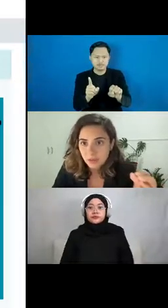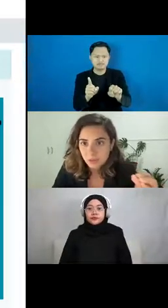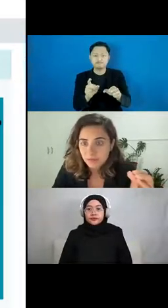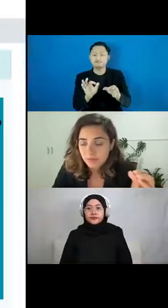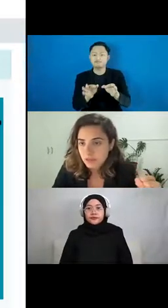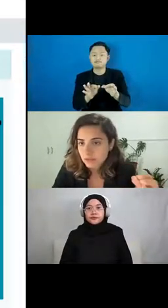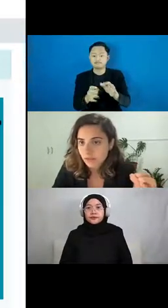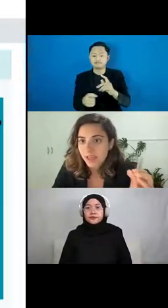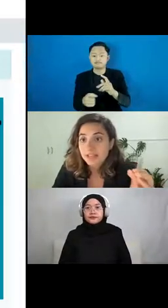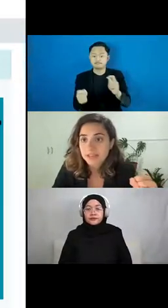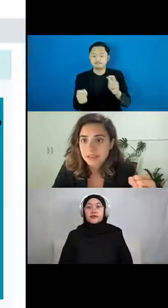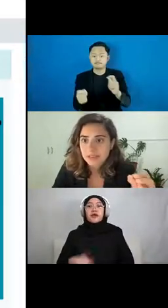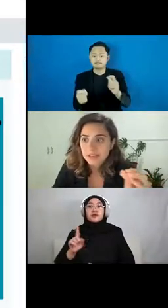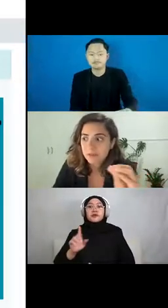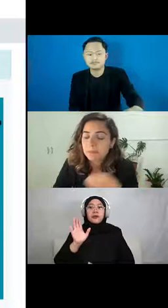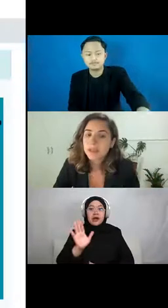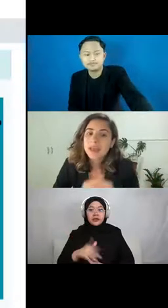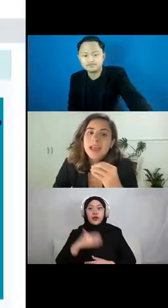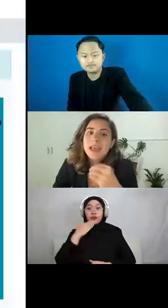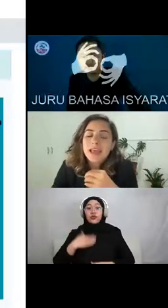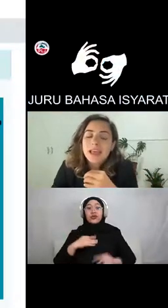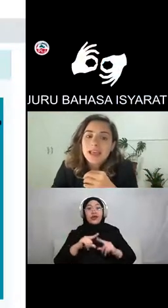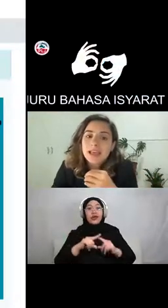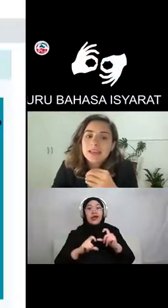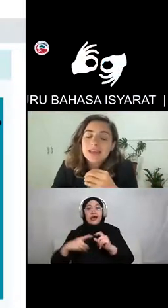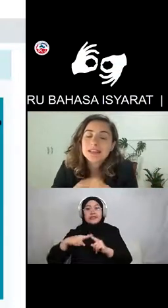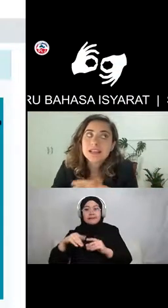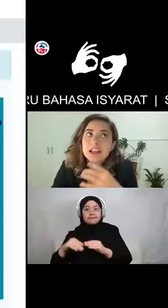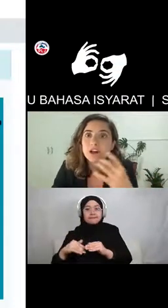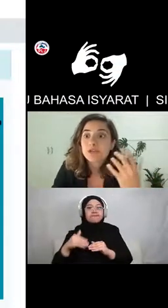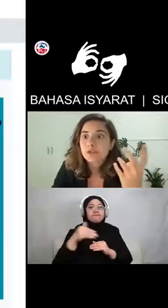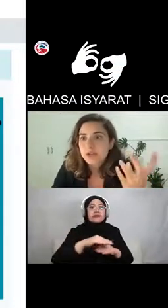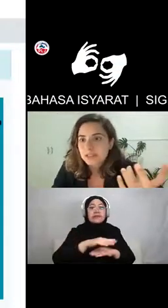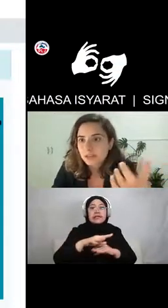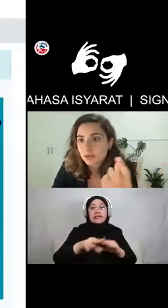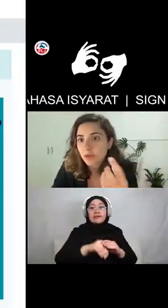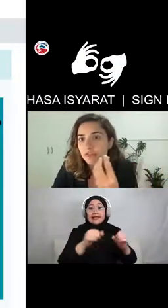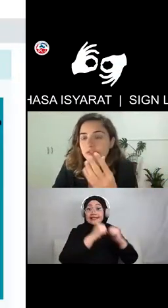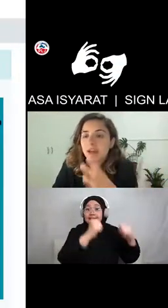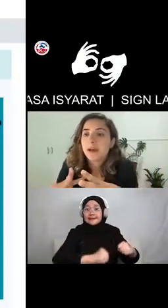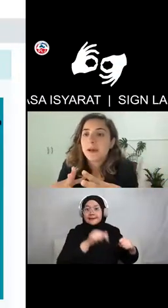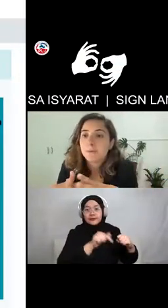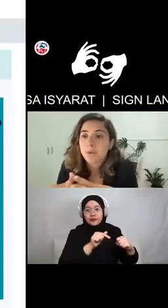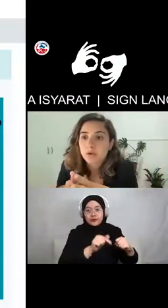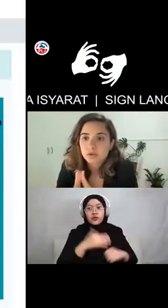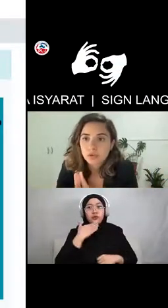asset owner investor enters the system, it has a lot of risk to have